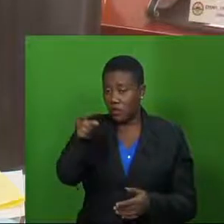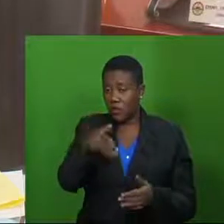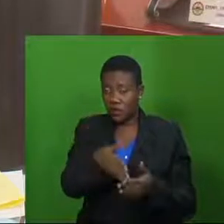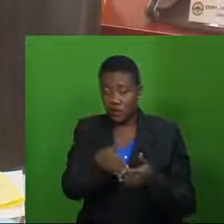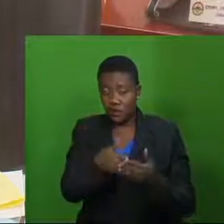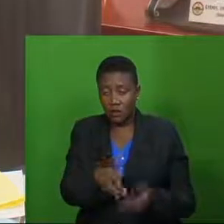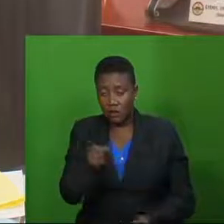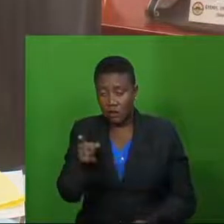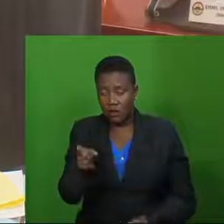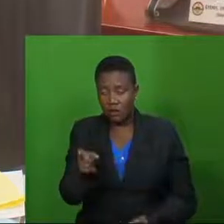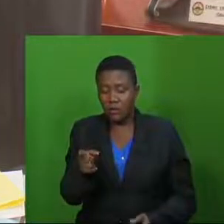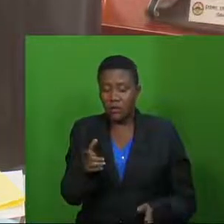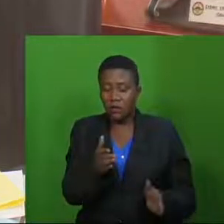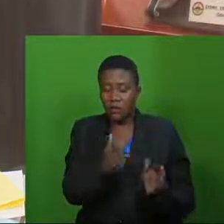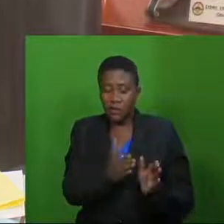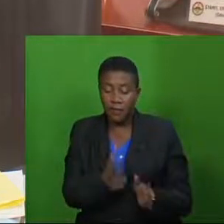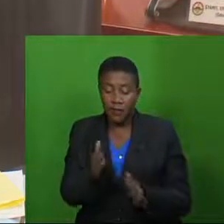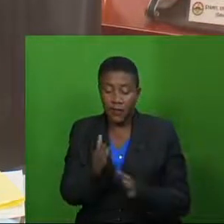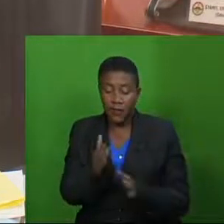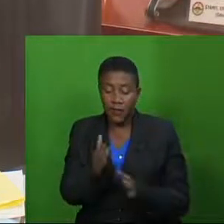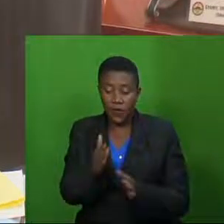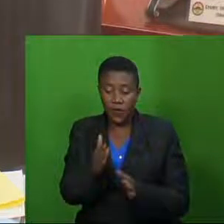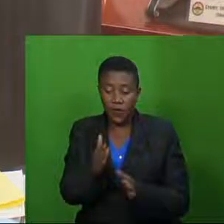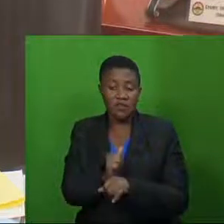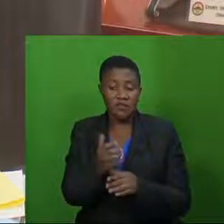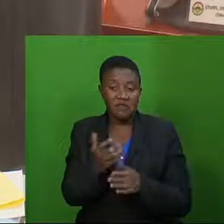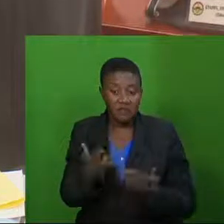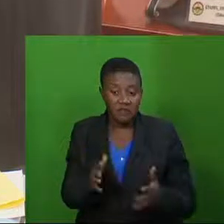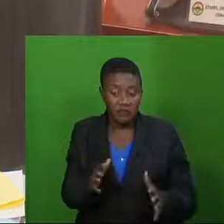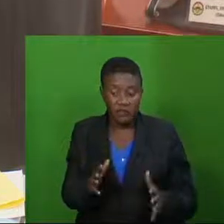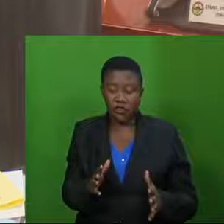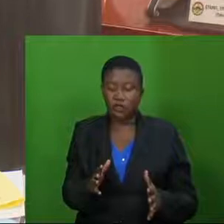I think the preparatory works have been done by